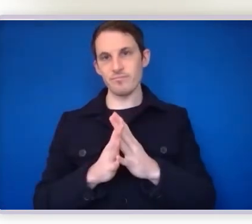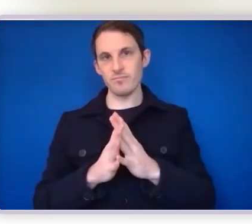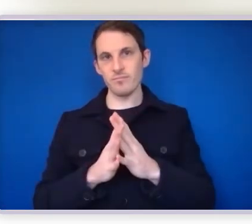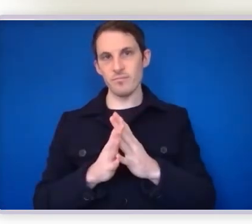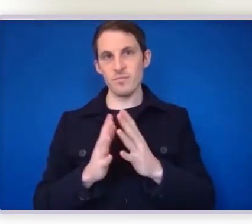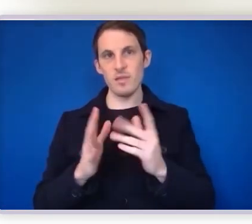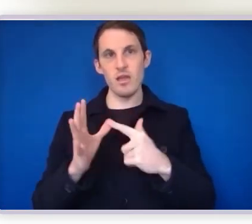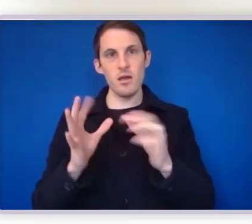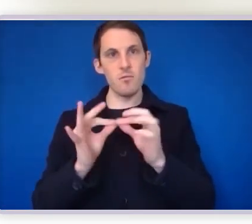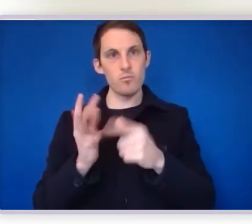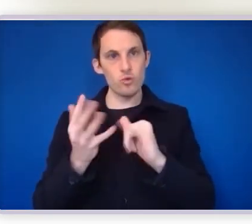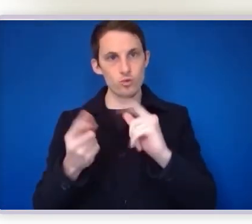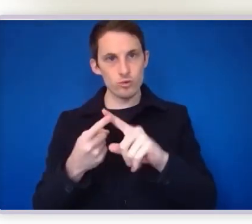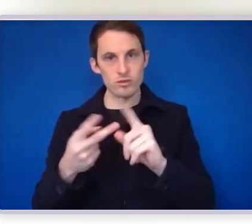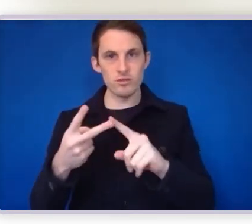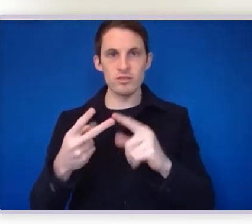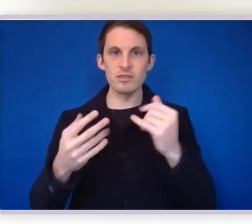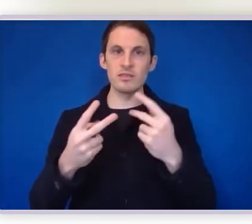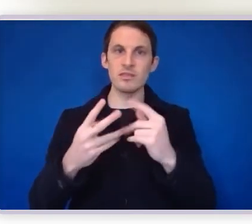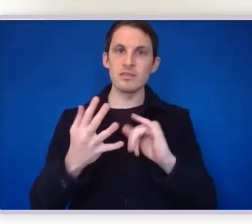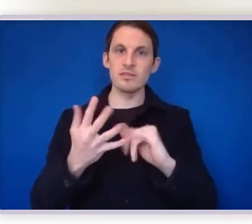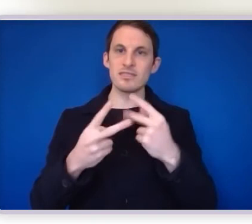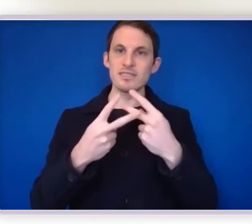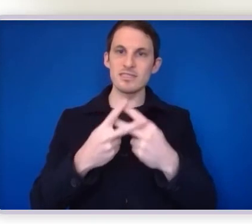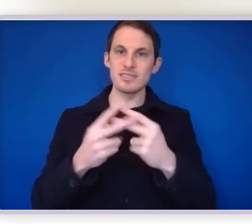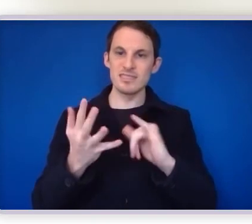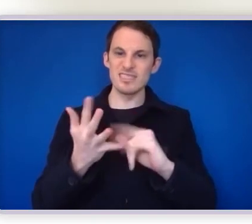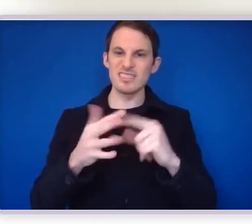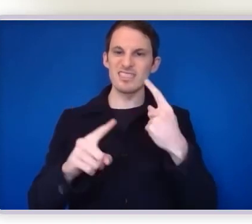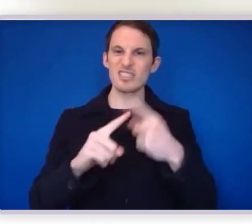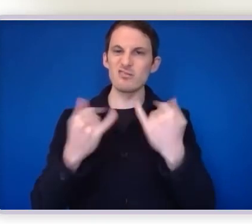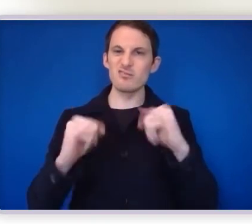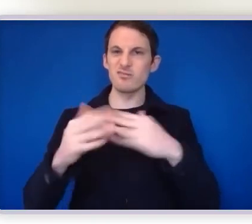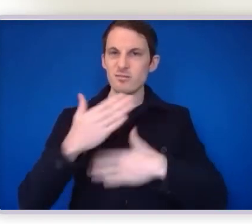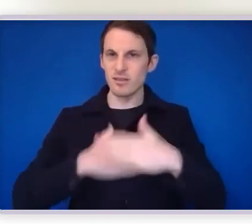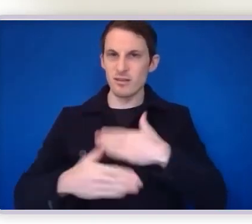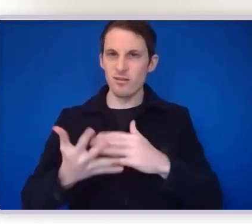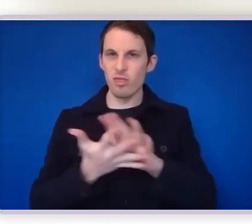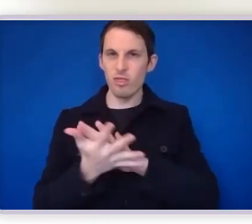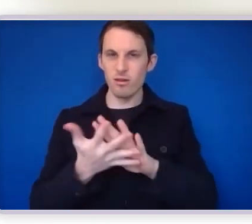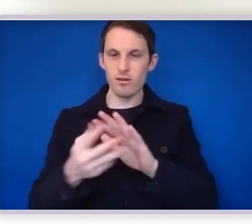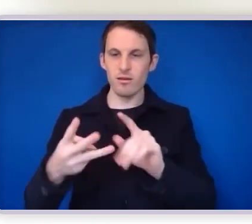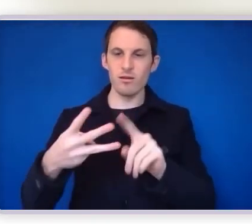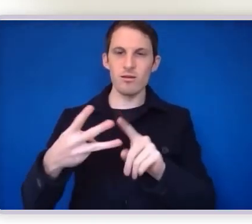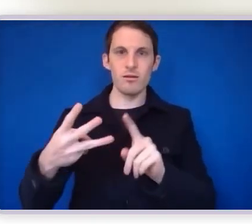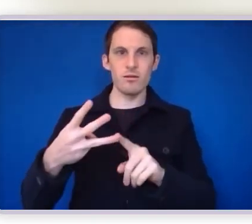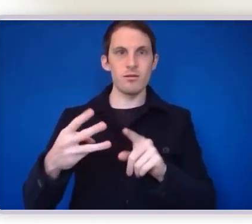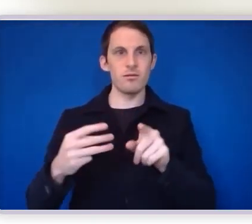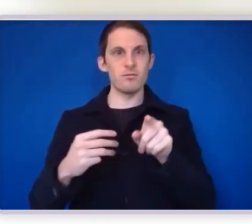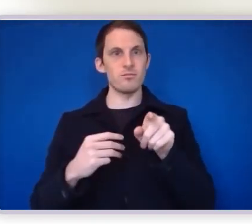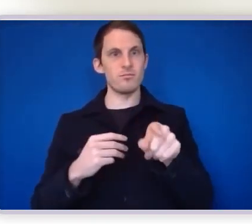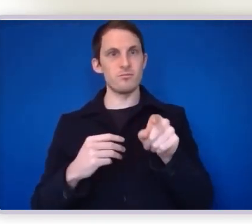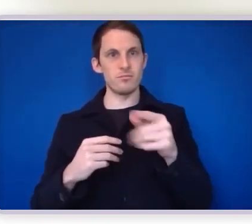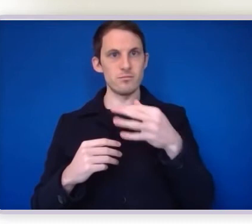abuse or sexual misconduct, or putting people in danger due to their own impairment, or